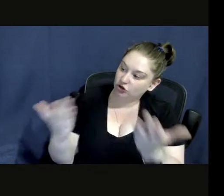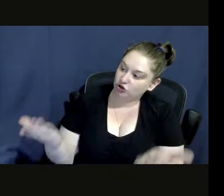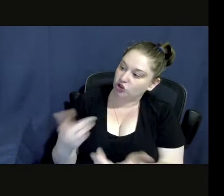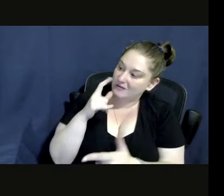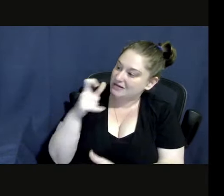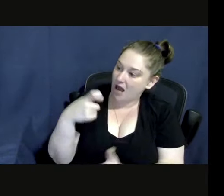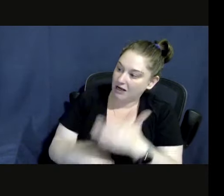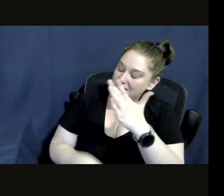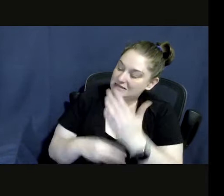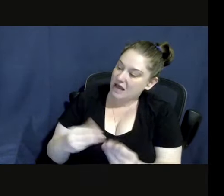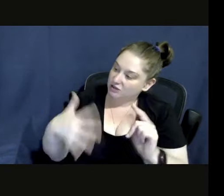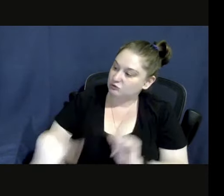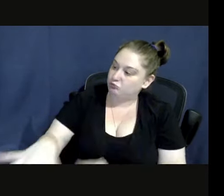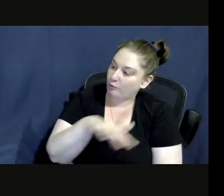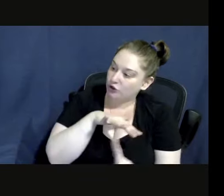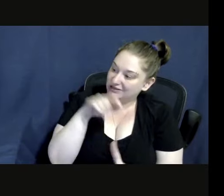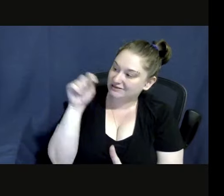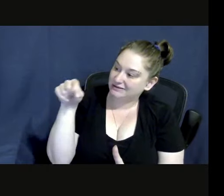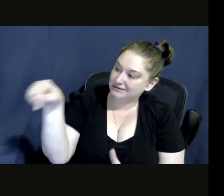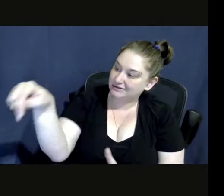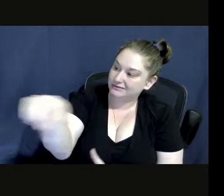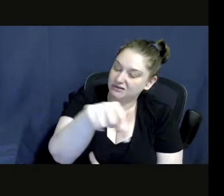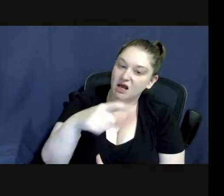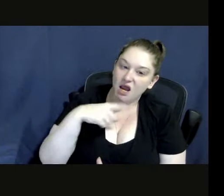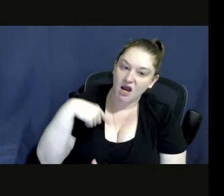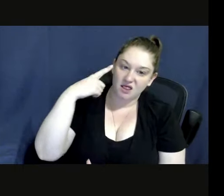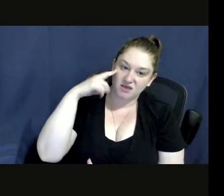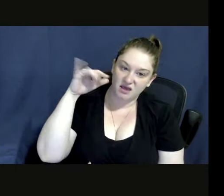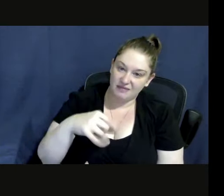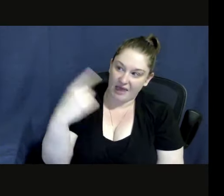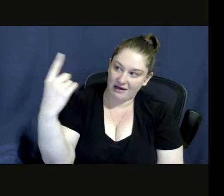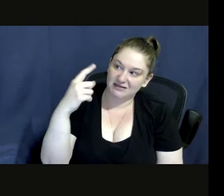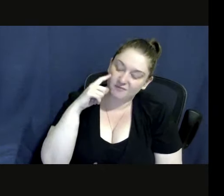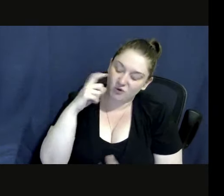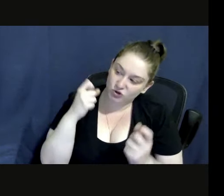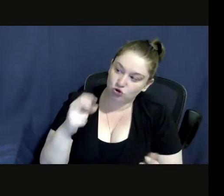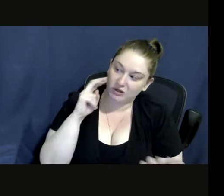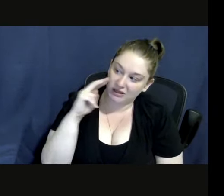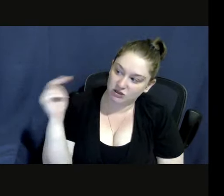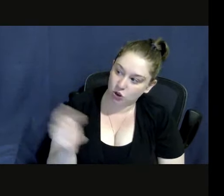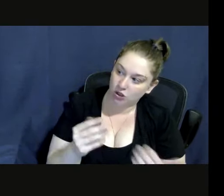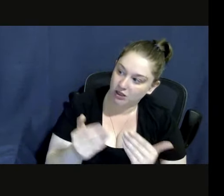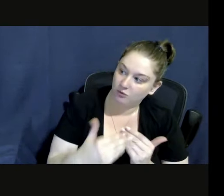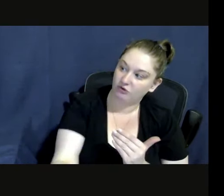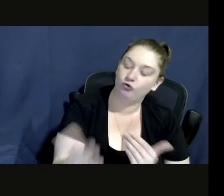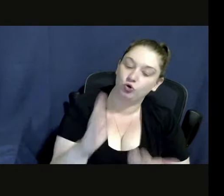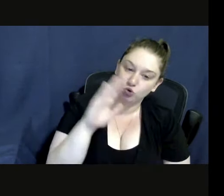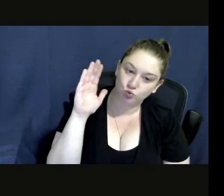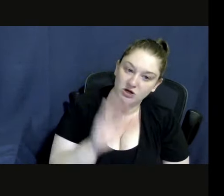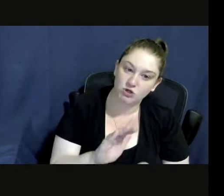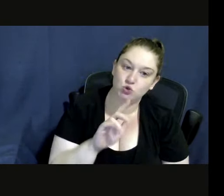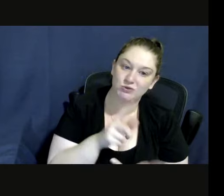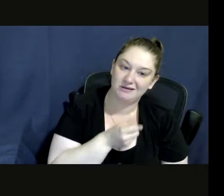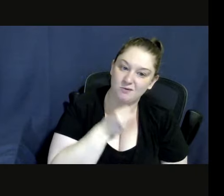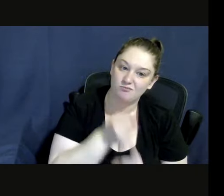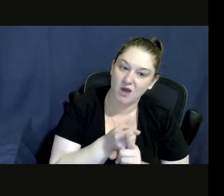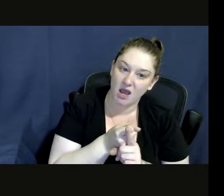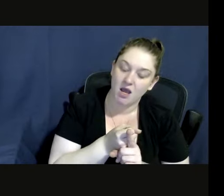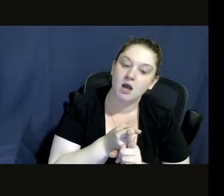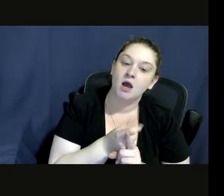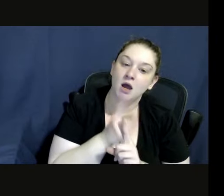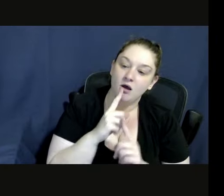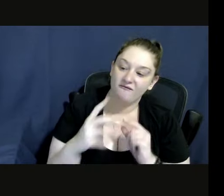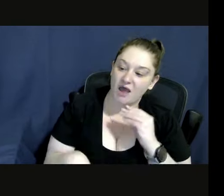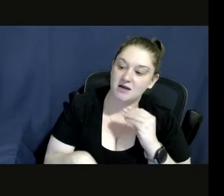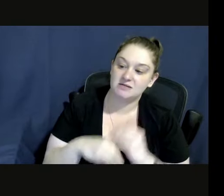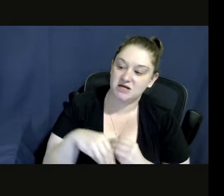untaxed properties. I think that's something that we need to strongly look at moving forward to reduce the impact of additional revenues on